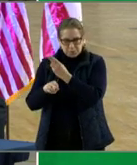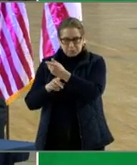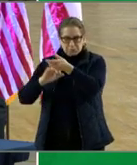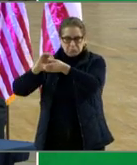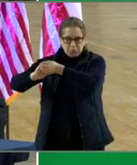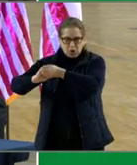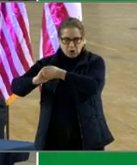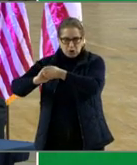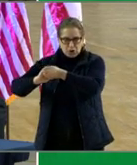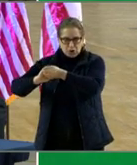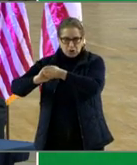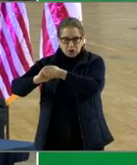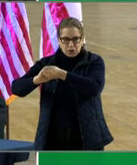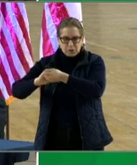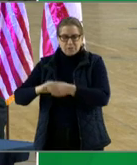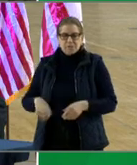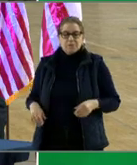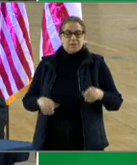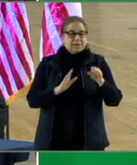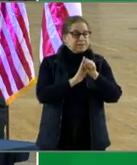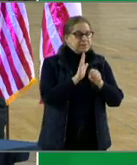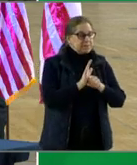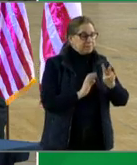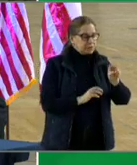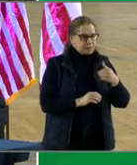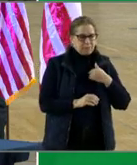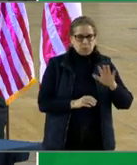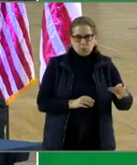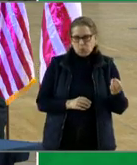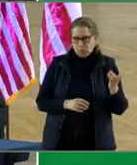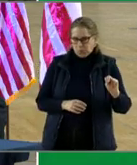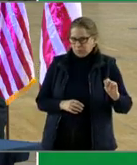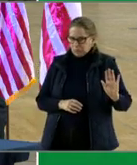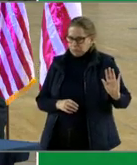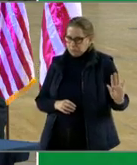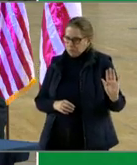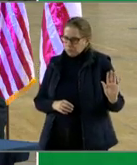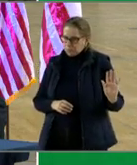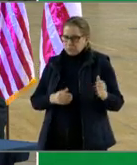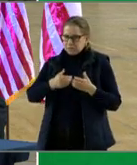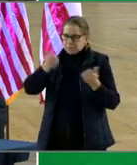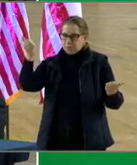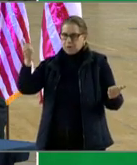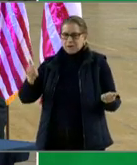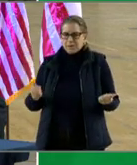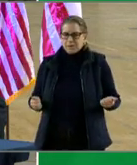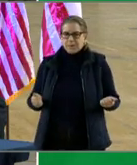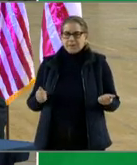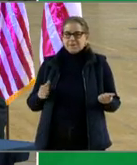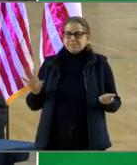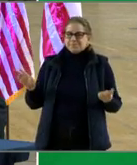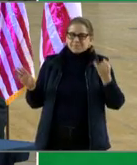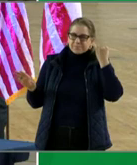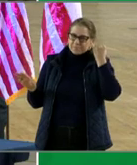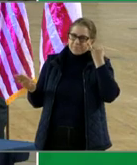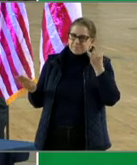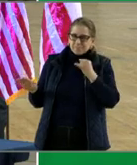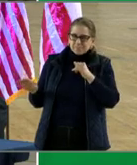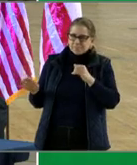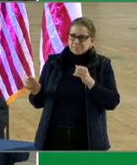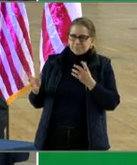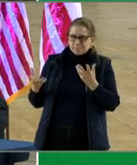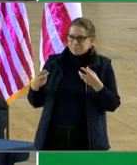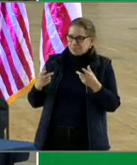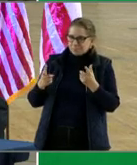And Councilmember Silverman also asked, if staffing is a major issue, won't we be competing with our neighbors? So we're not